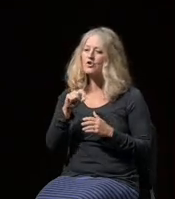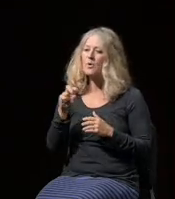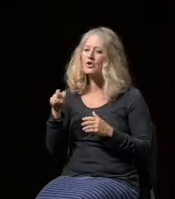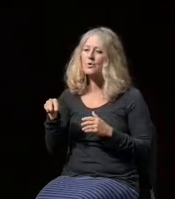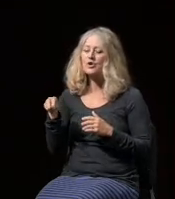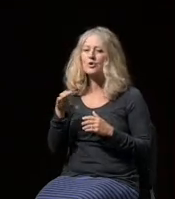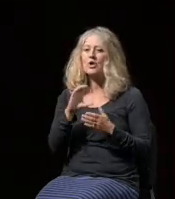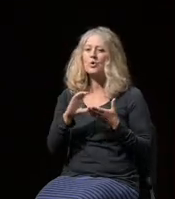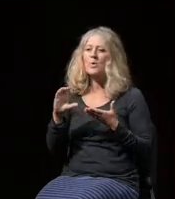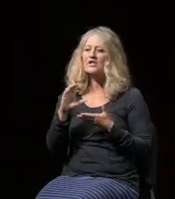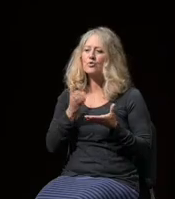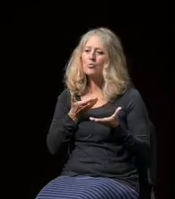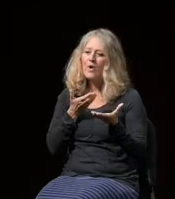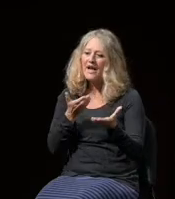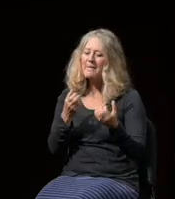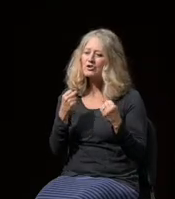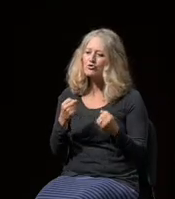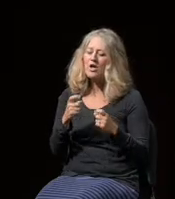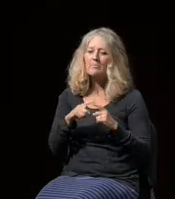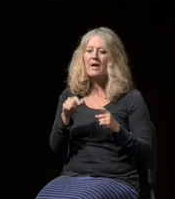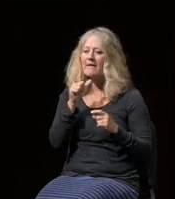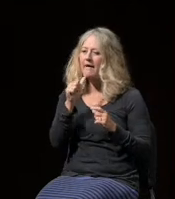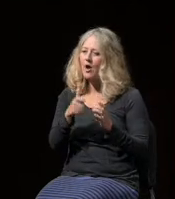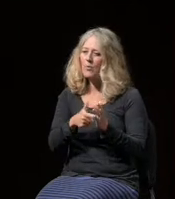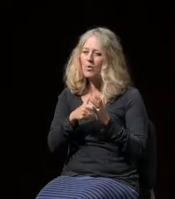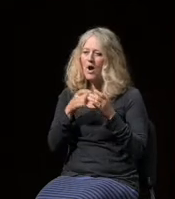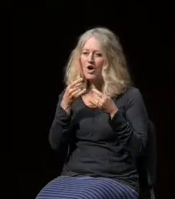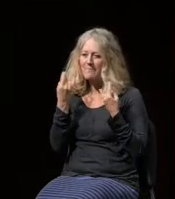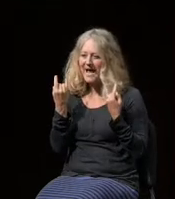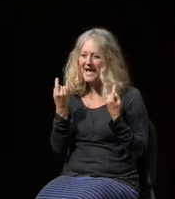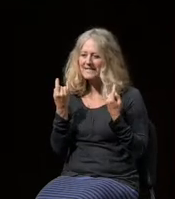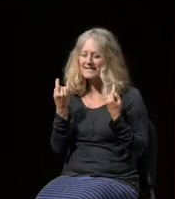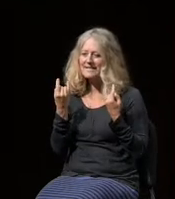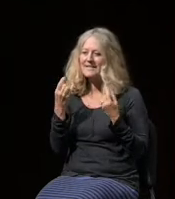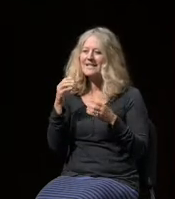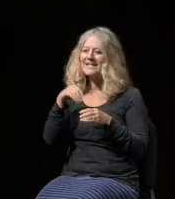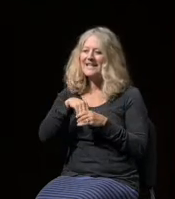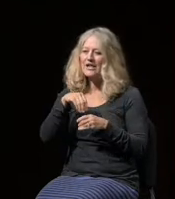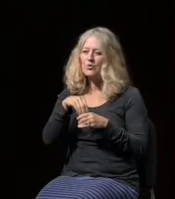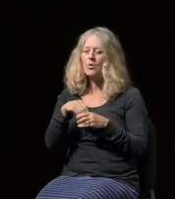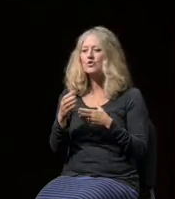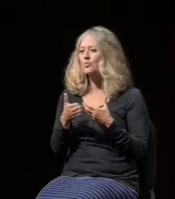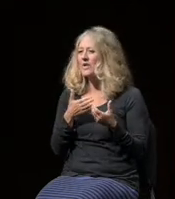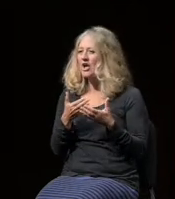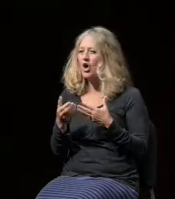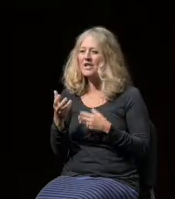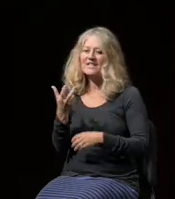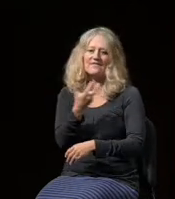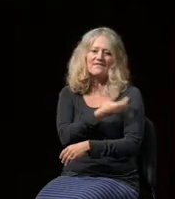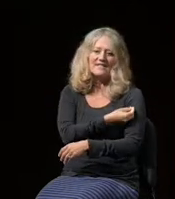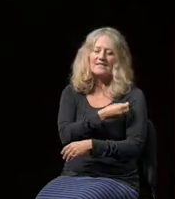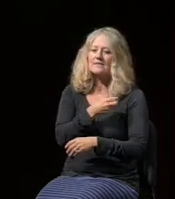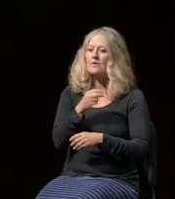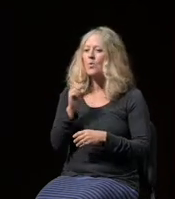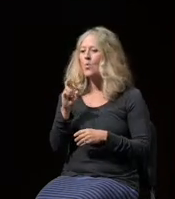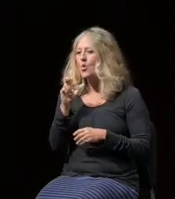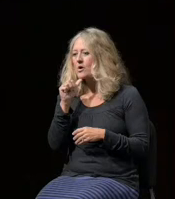College strongly recommends, but does not require masks be worn indoors, regardless of vaccination